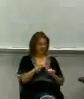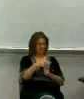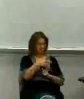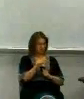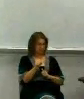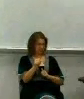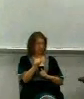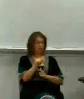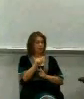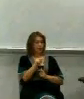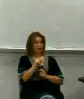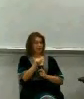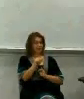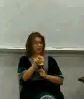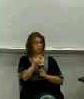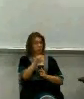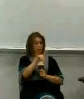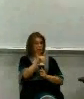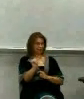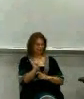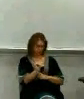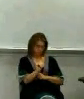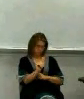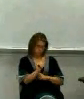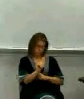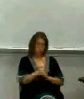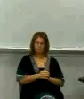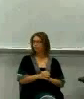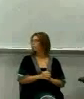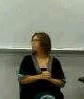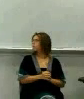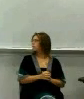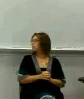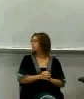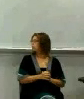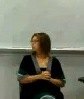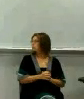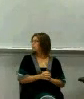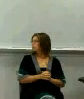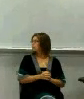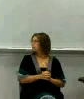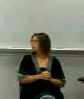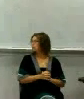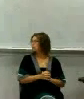photosynthesize anaerobically as well. And they actually